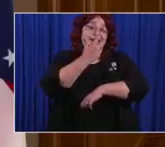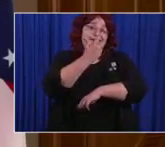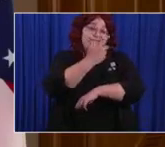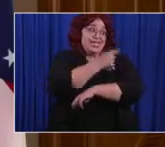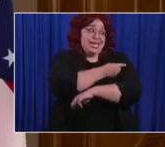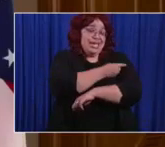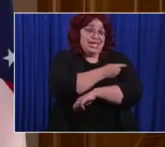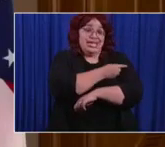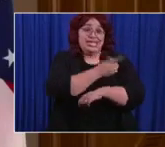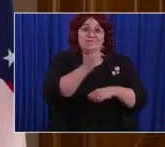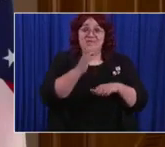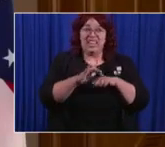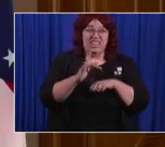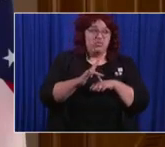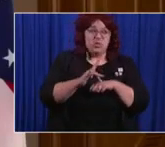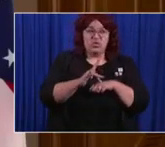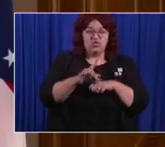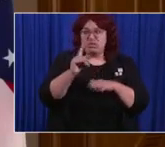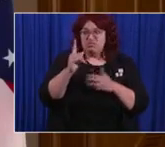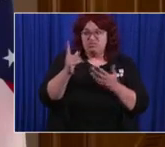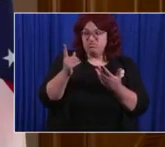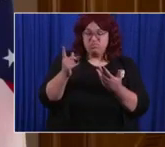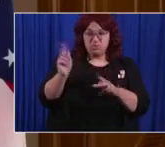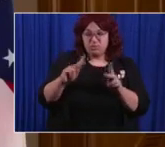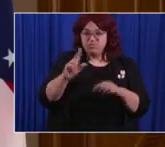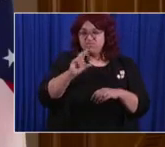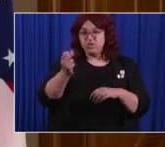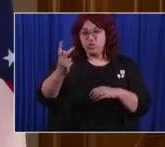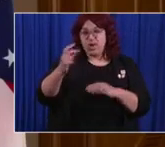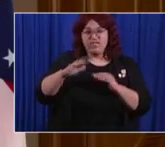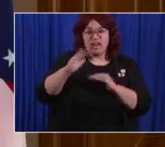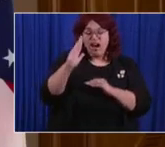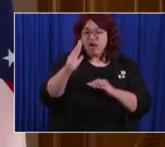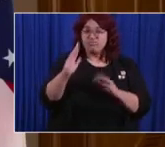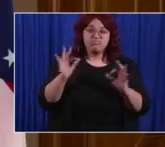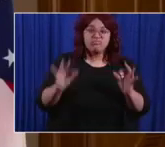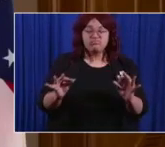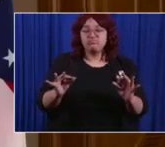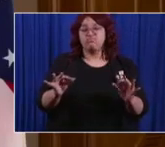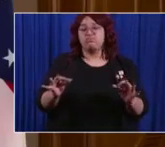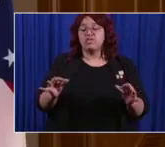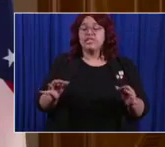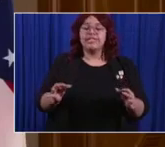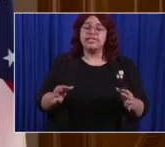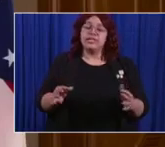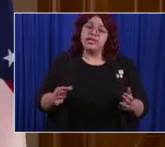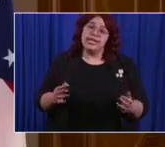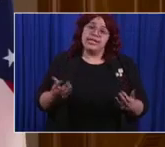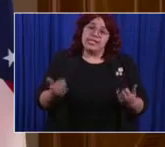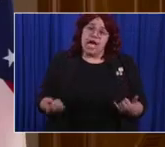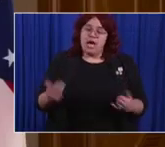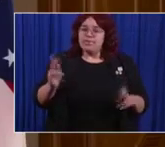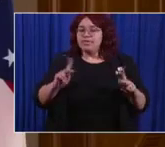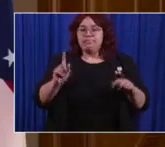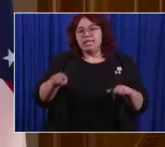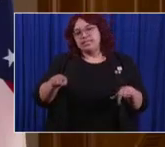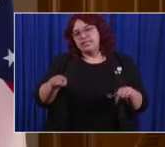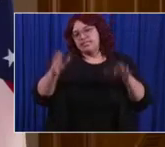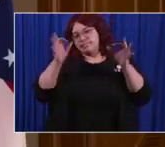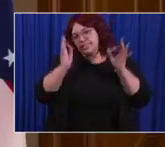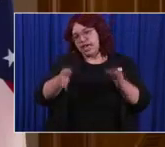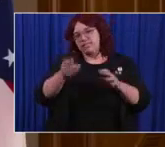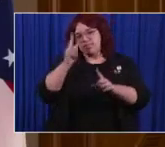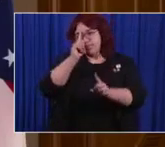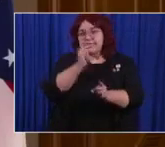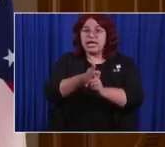it, it's just time. It's just time. People need to make up their own minds and their own decisions.